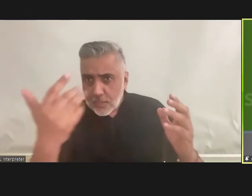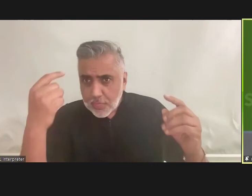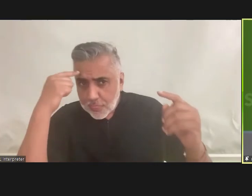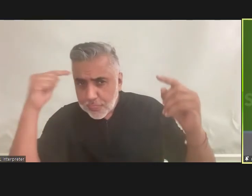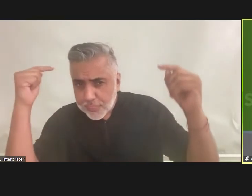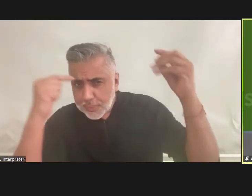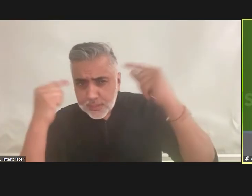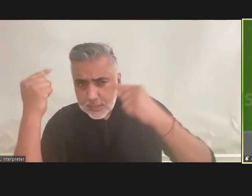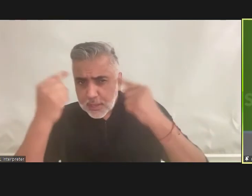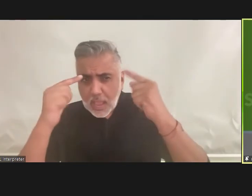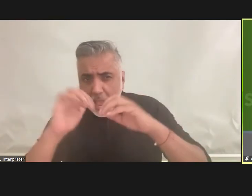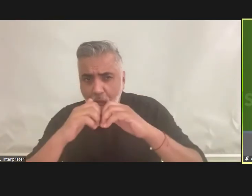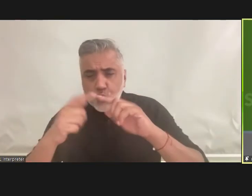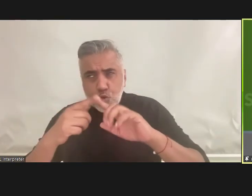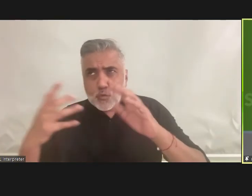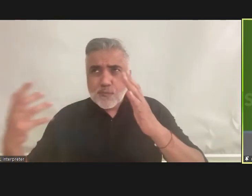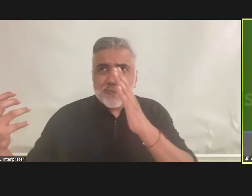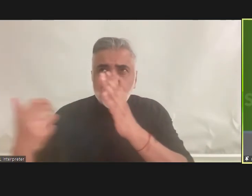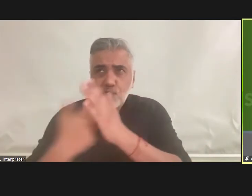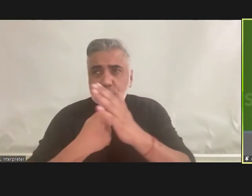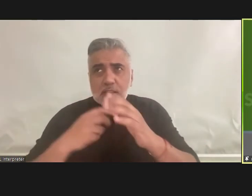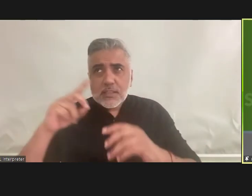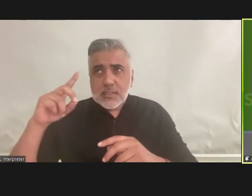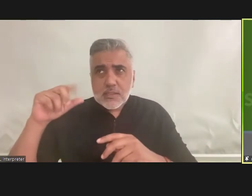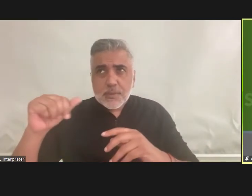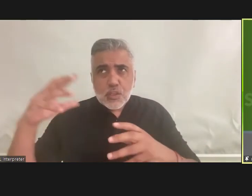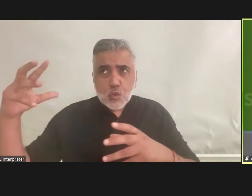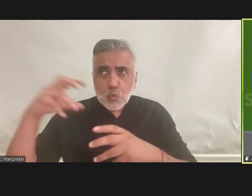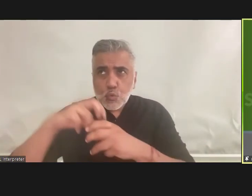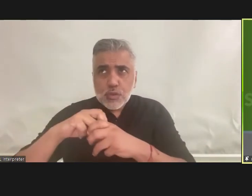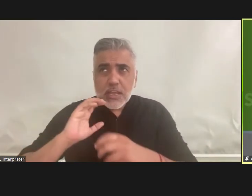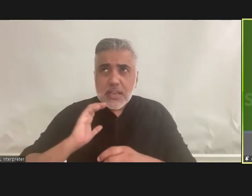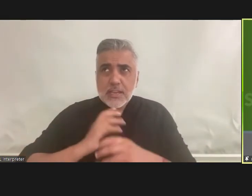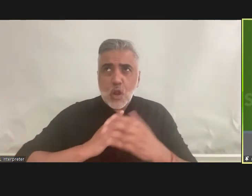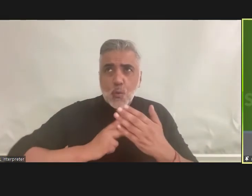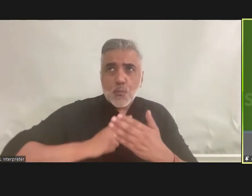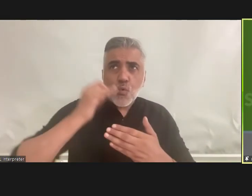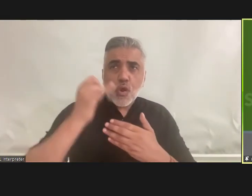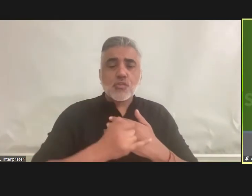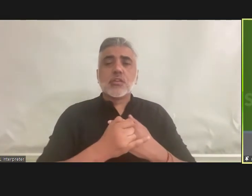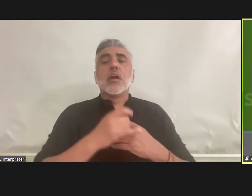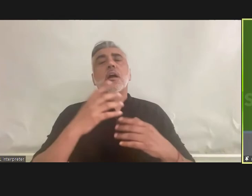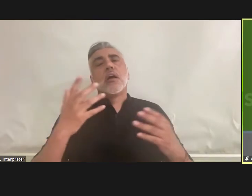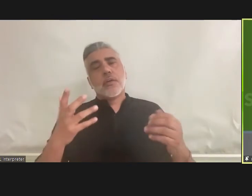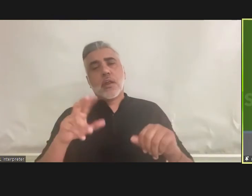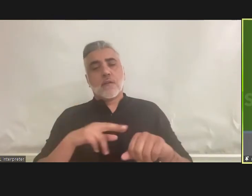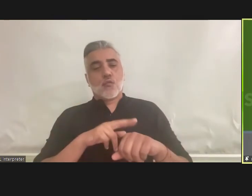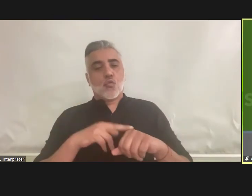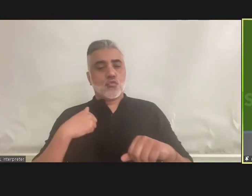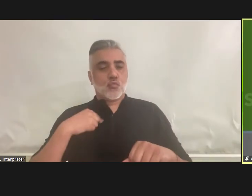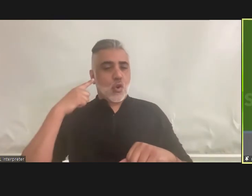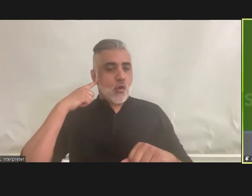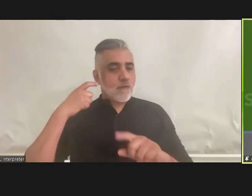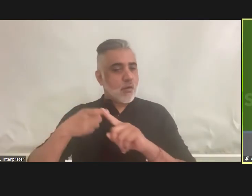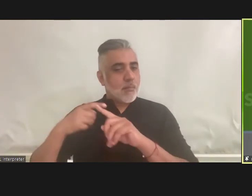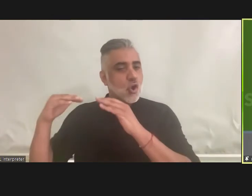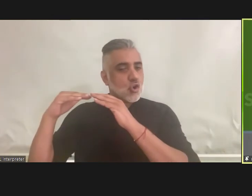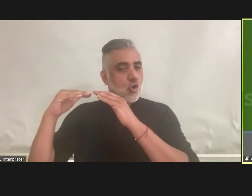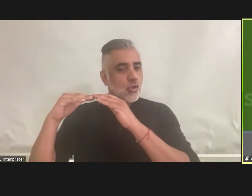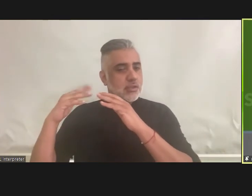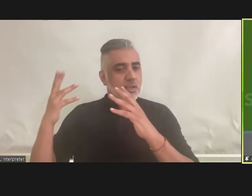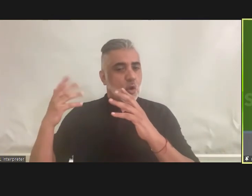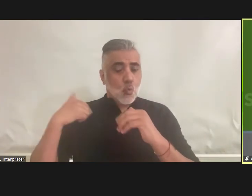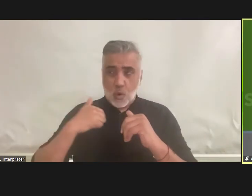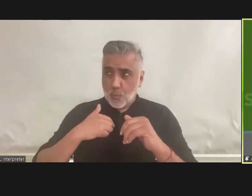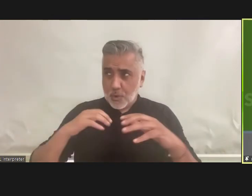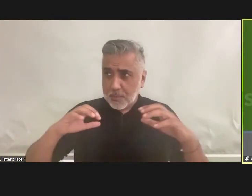to operationalize disability inclusion in our projects. And then, of course, we heard from our colleagues what we've been